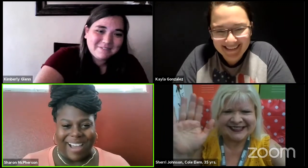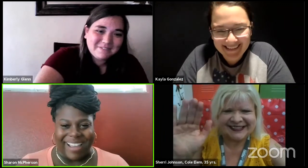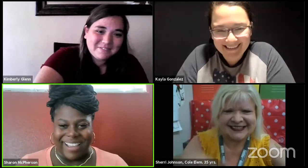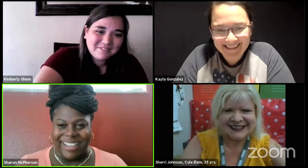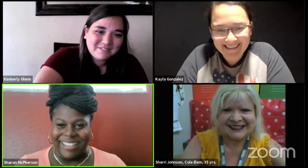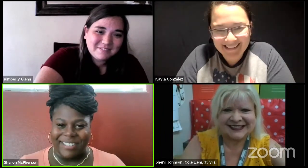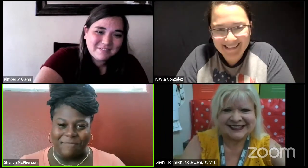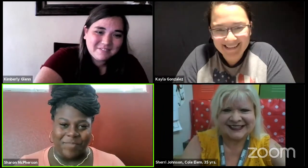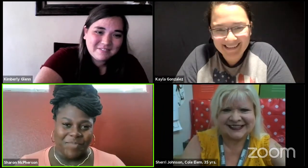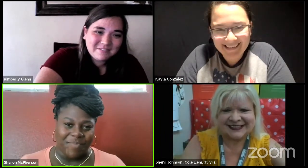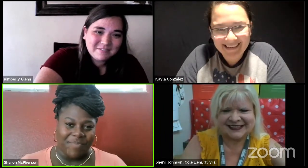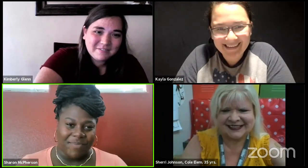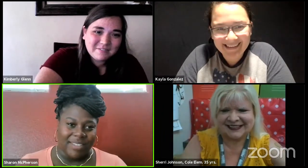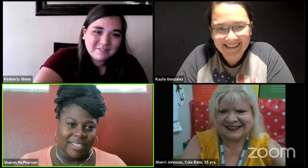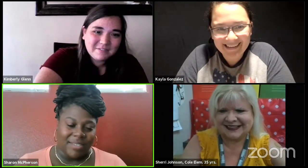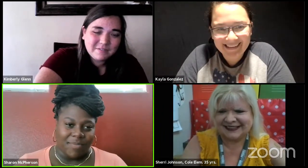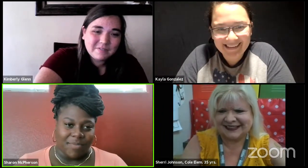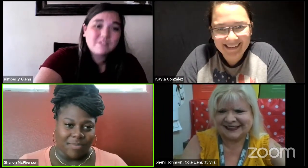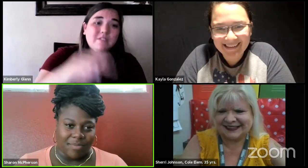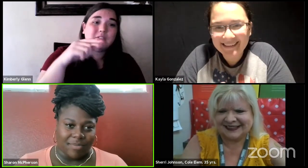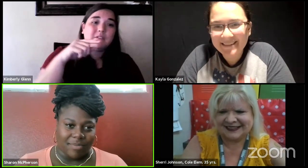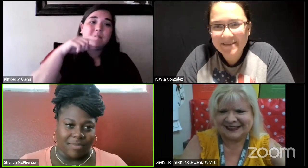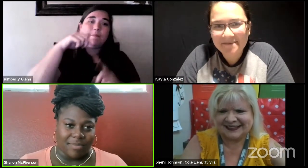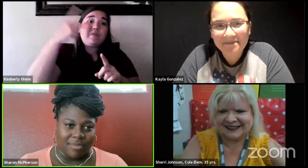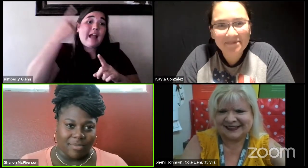Bye, bye-bye.